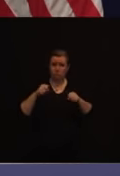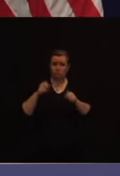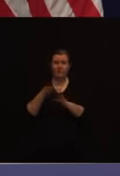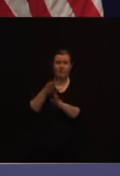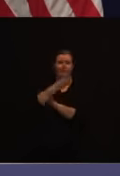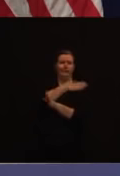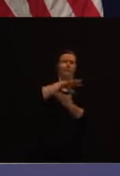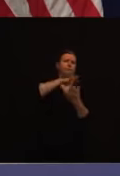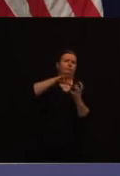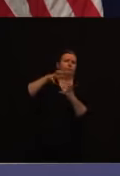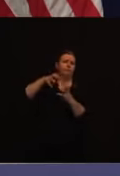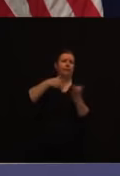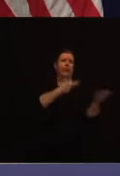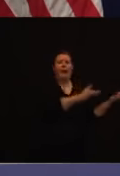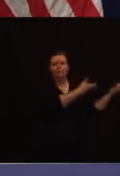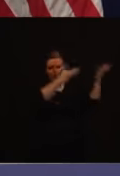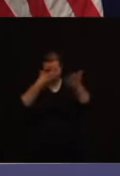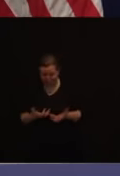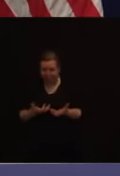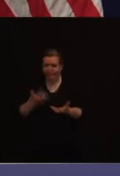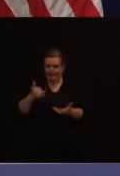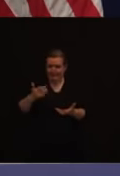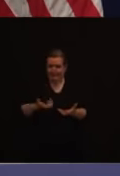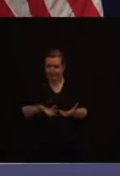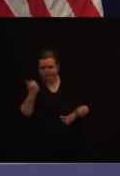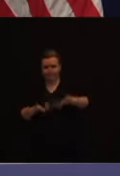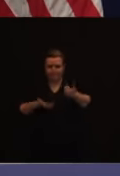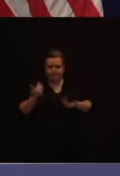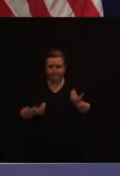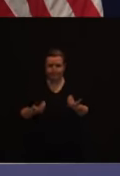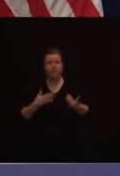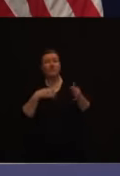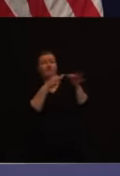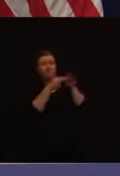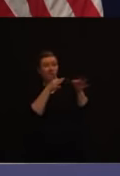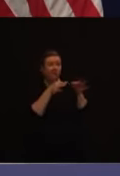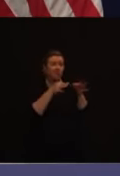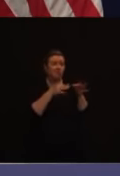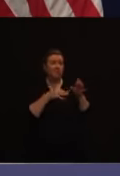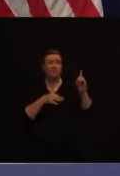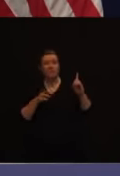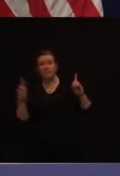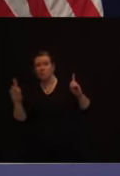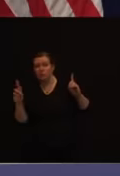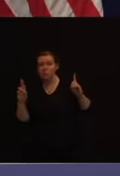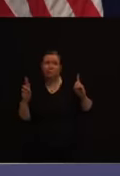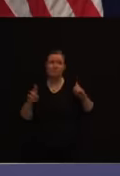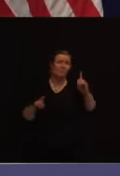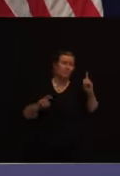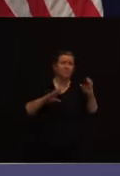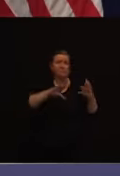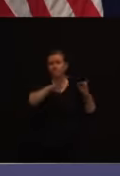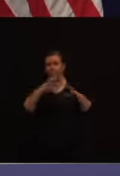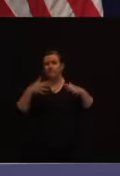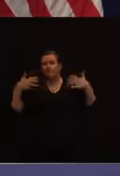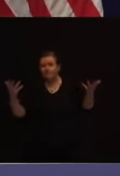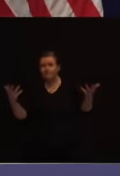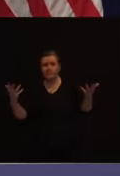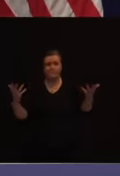plus years on both sides of the aisle, that the progress we had made and that this was about, most importantly,